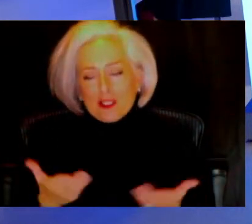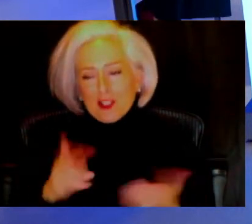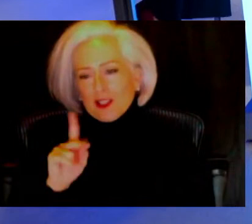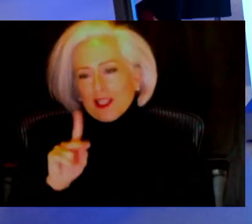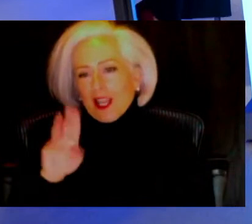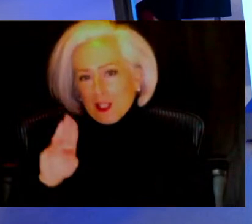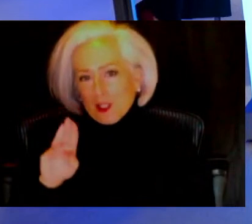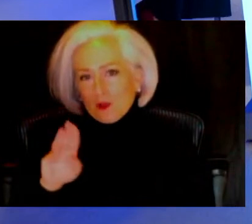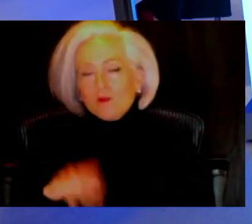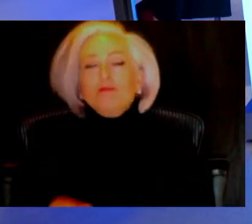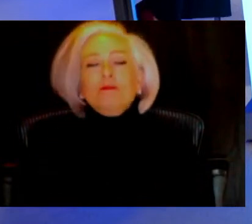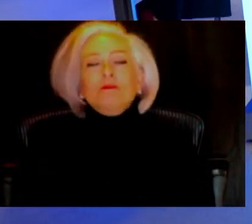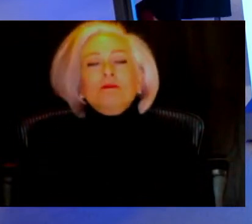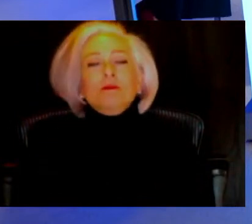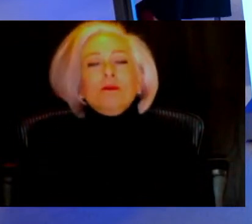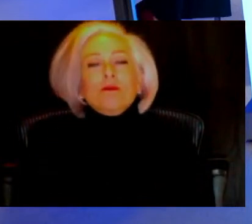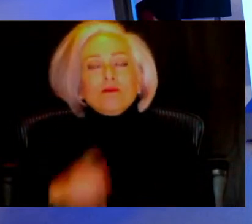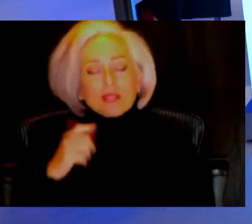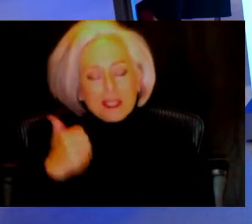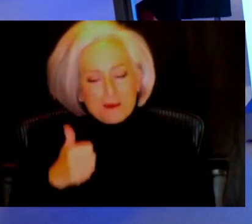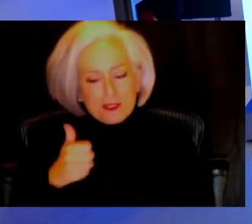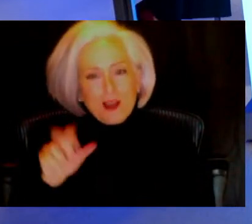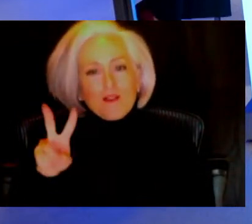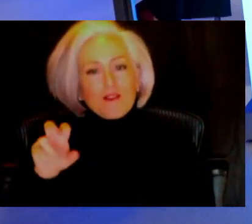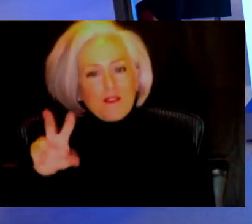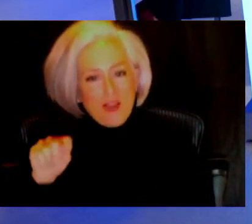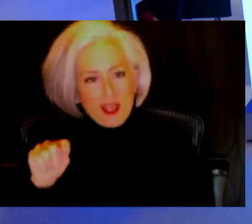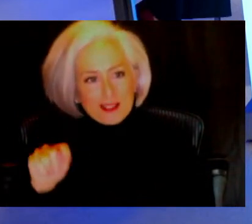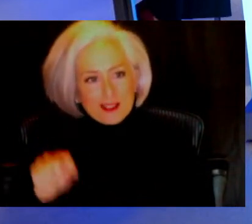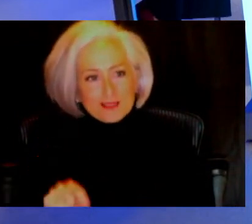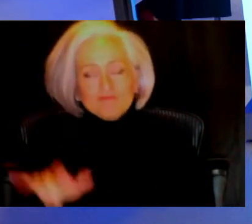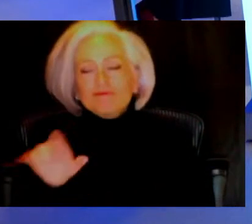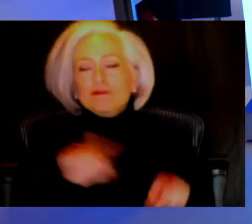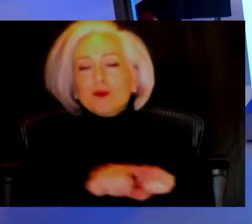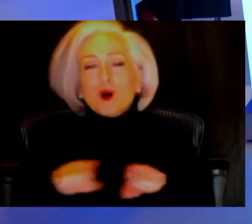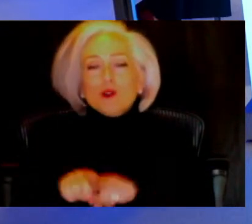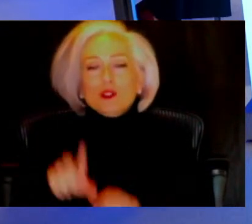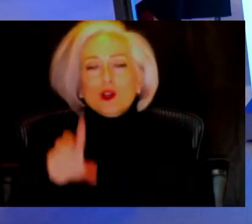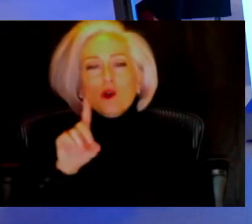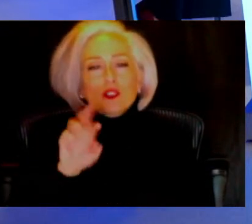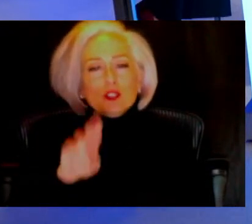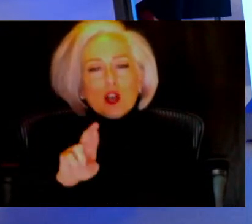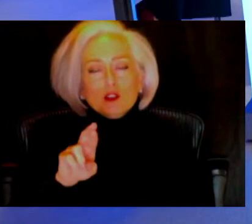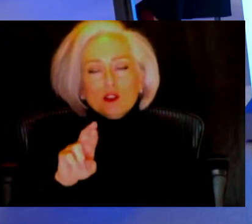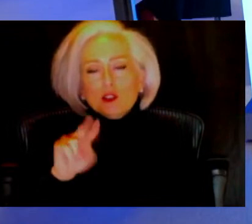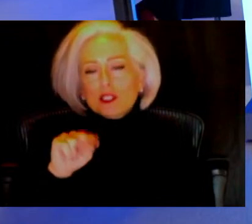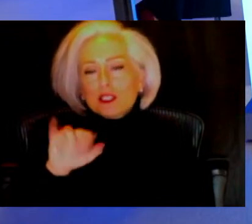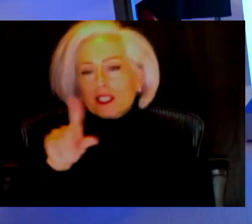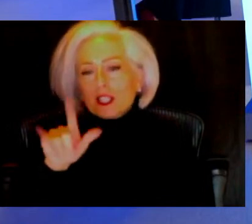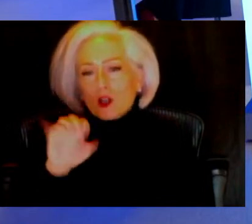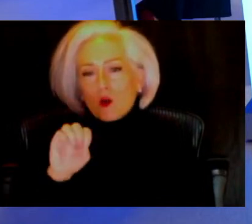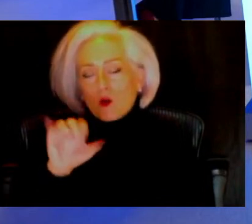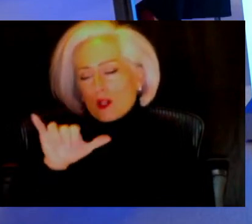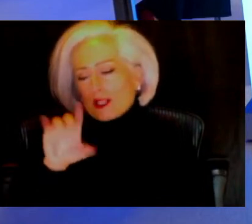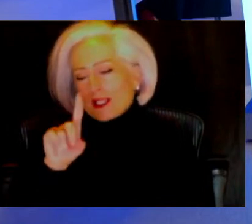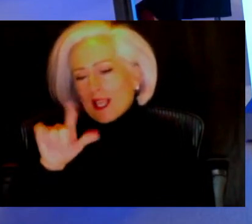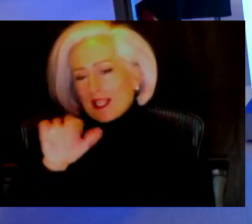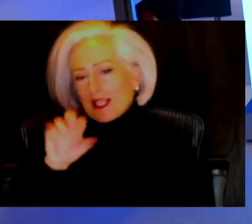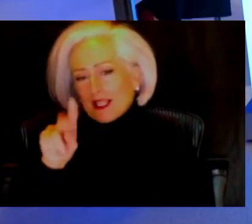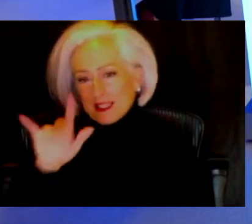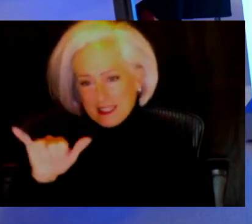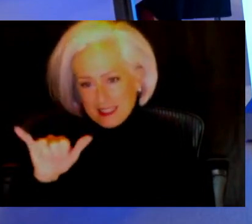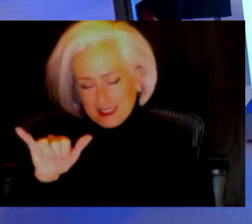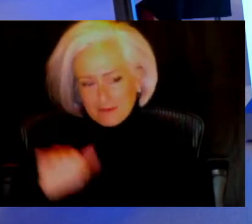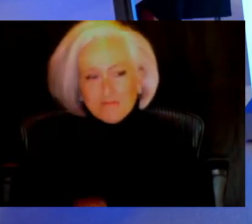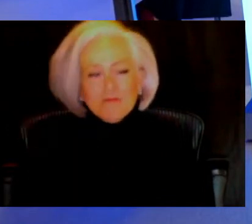veteran. Also a veteran is Dr. Nicole Yedlinski, a physician here at our health system as well. So welcome to you both, but most